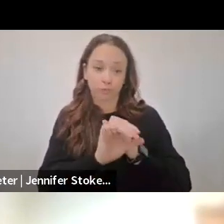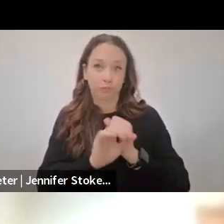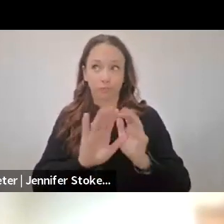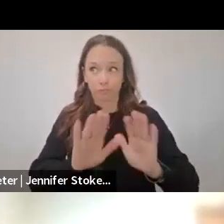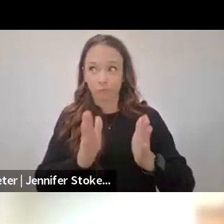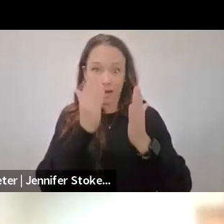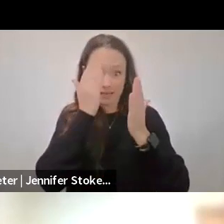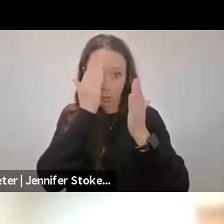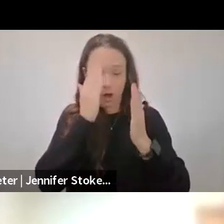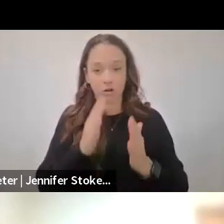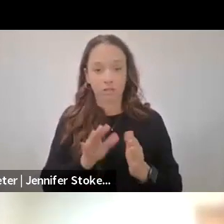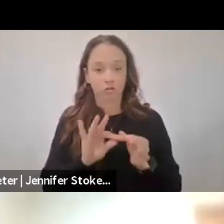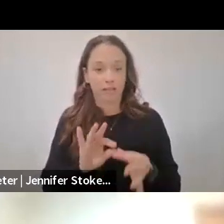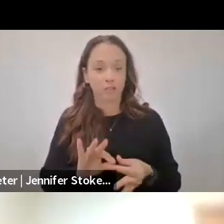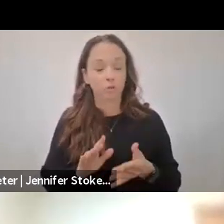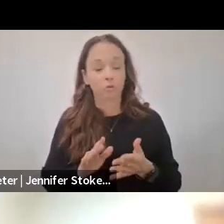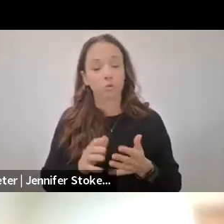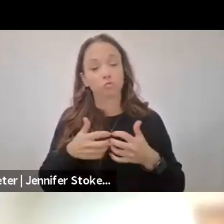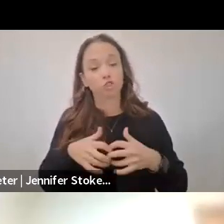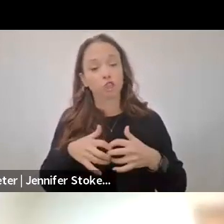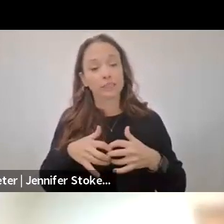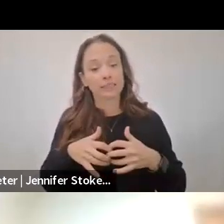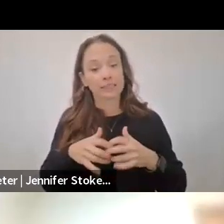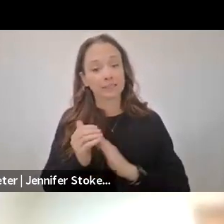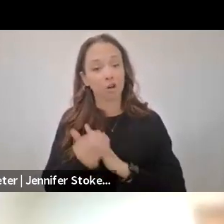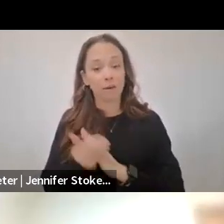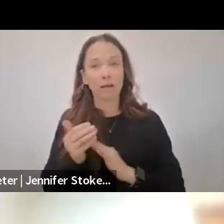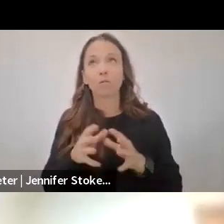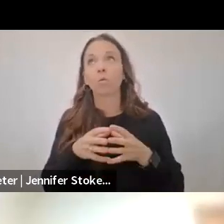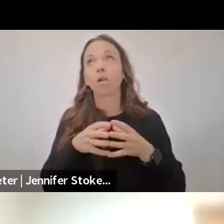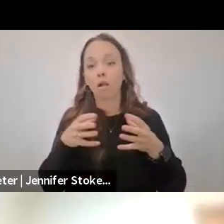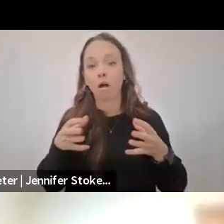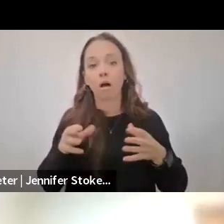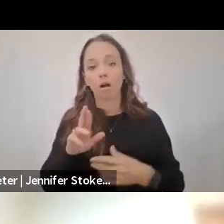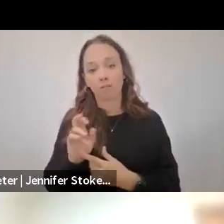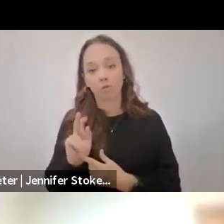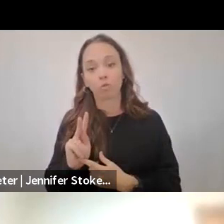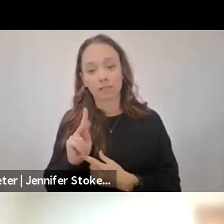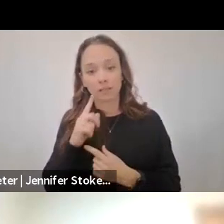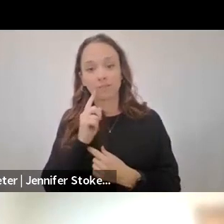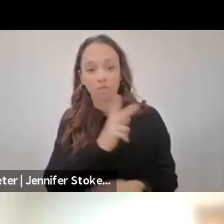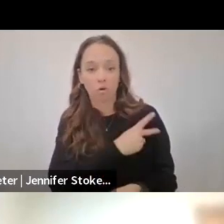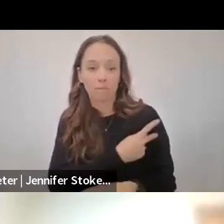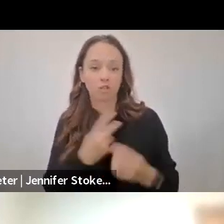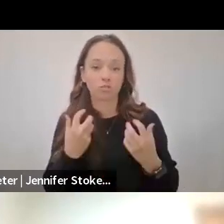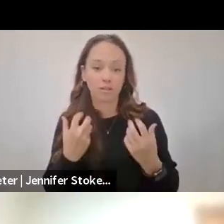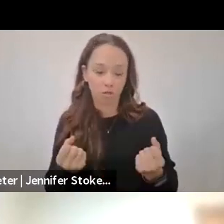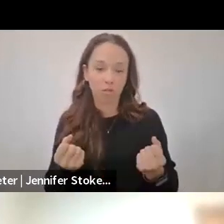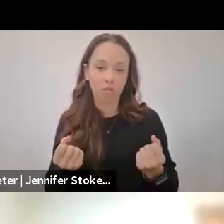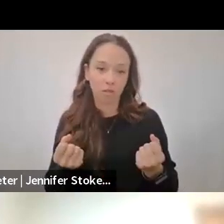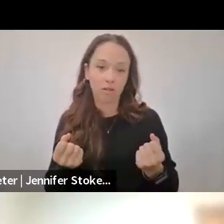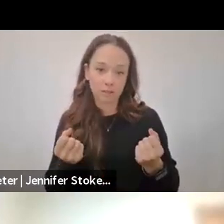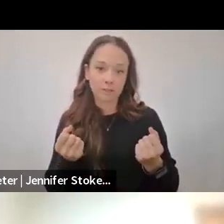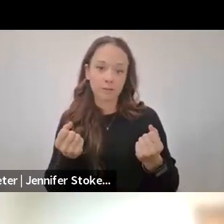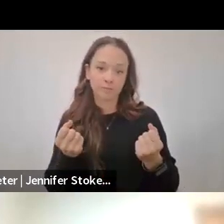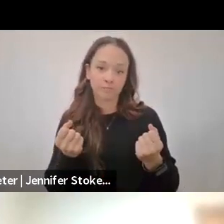machine translation, there is such great risk for our patients' health, and and they're the ones